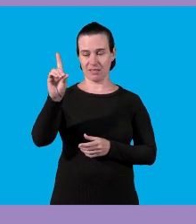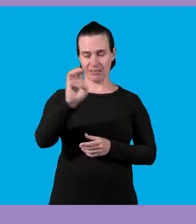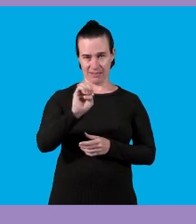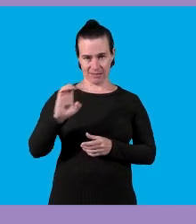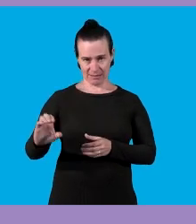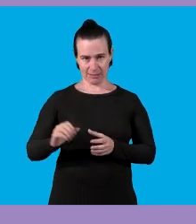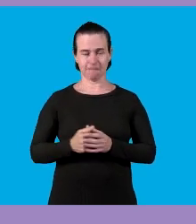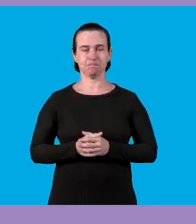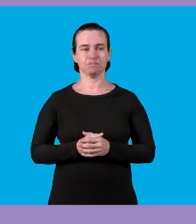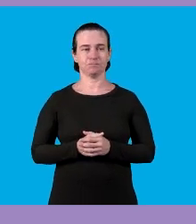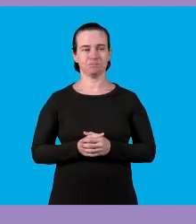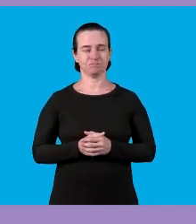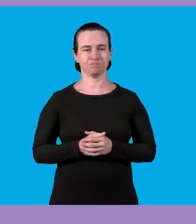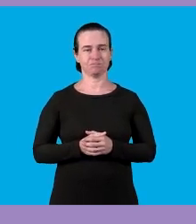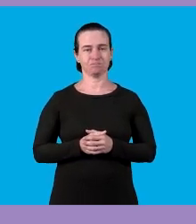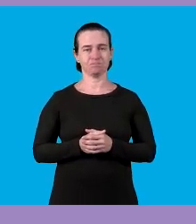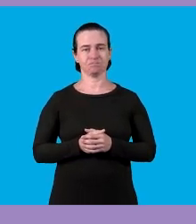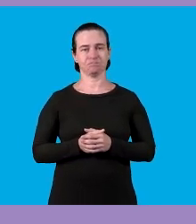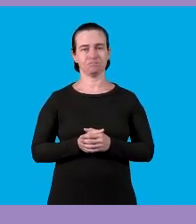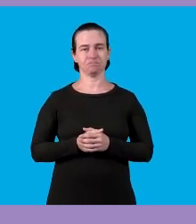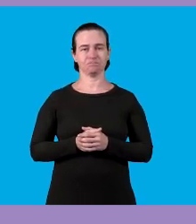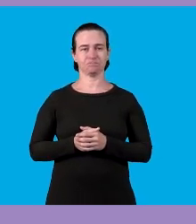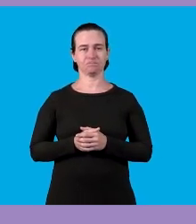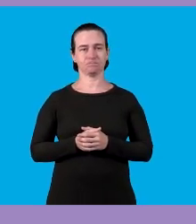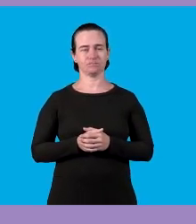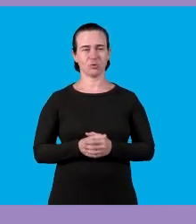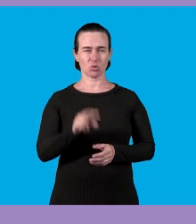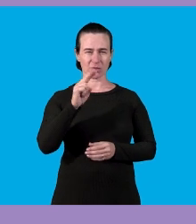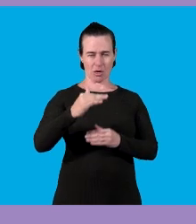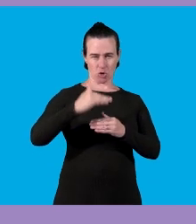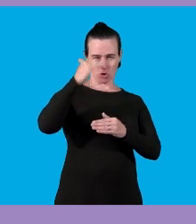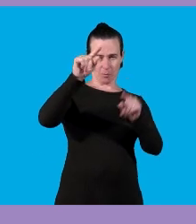congruent is triangle, I'm looking at that triangle there,